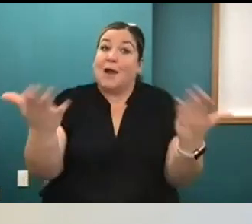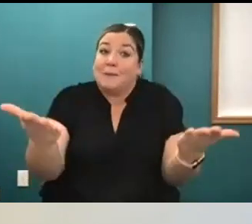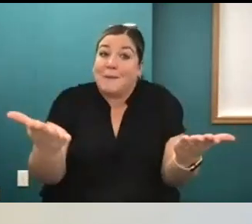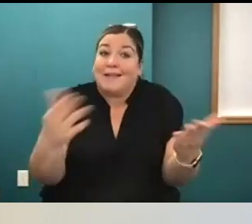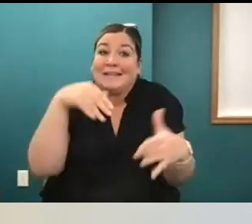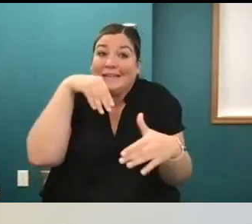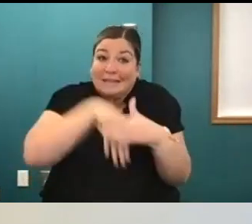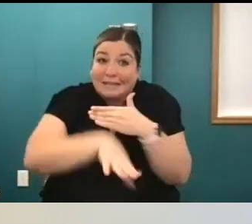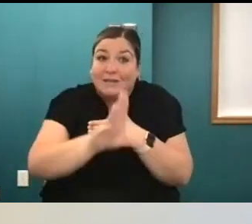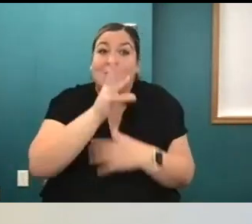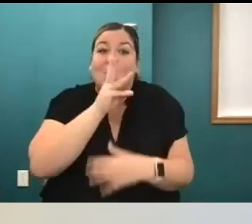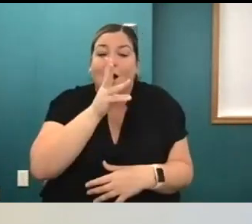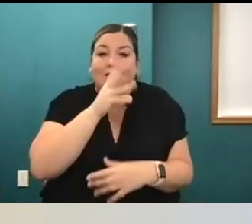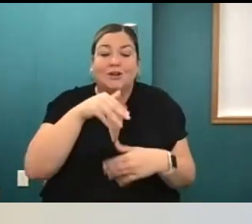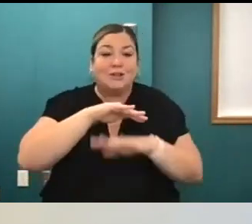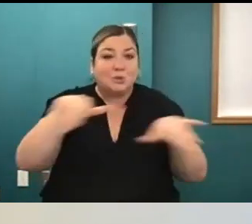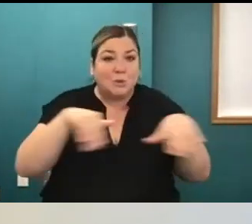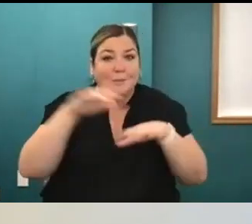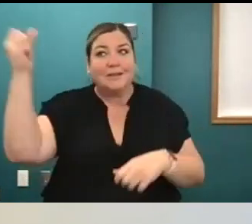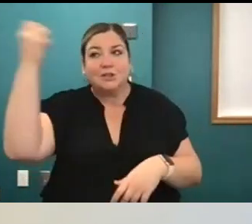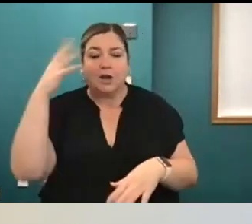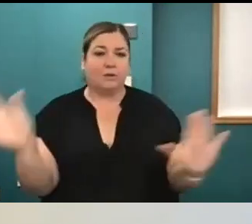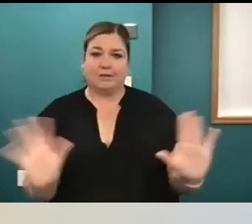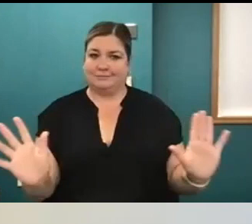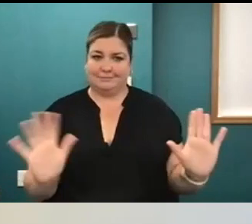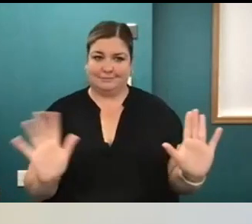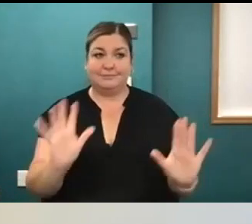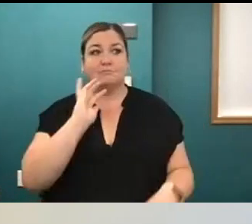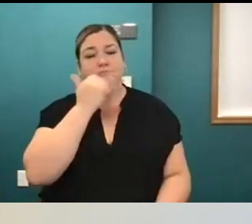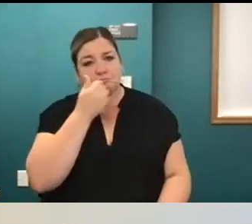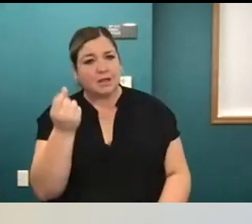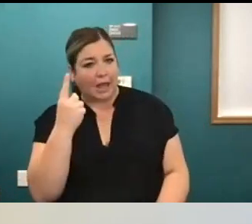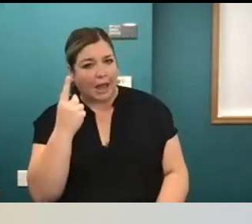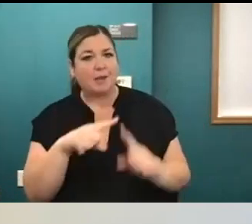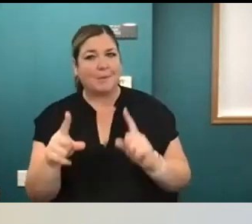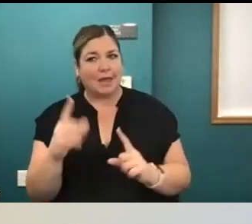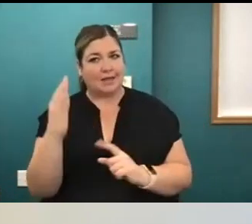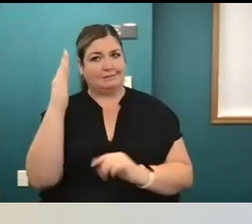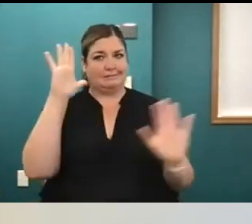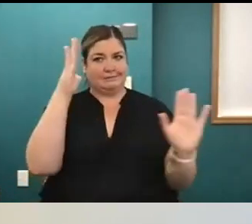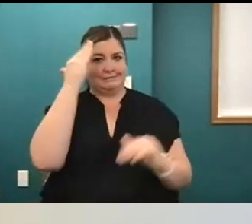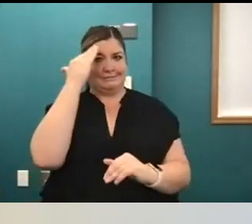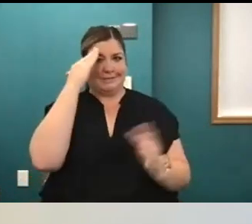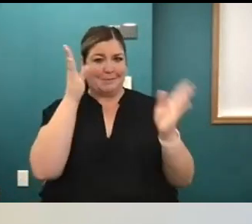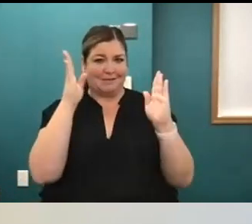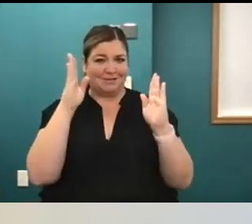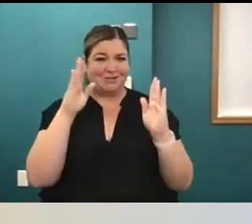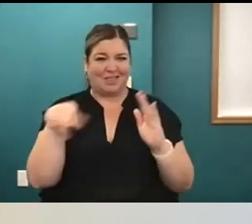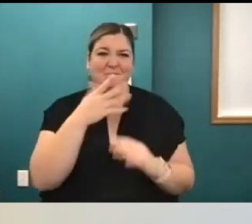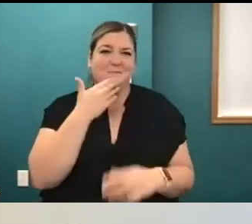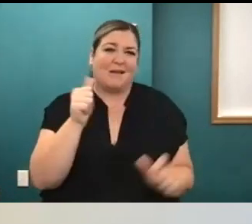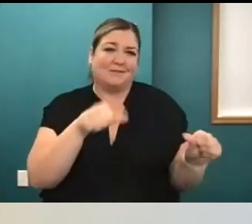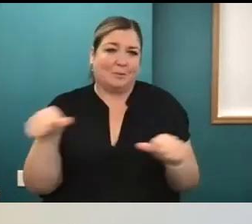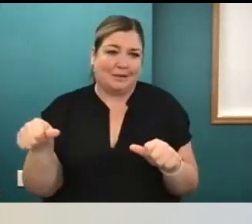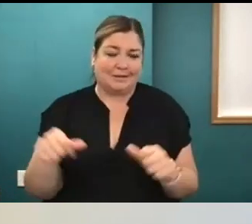water. So no swimming, no showers. Accidents happen, but we want to be mindful of those to the best of our abilities,